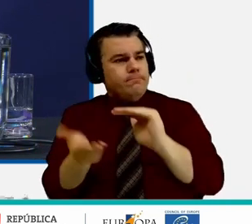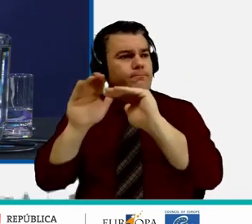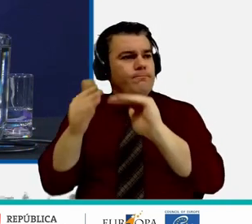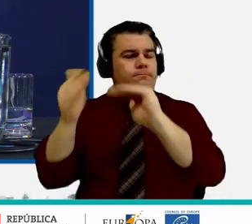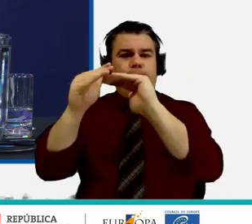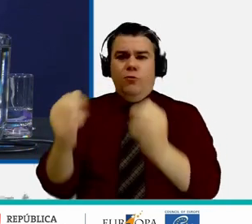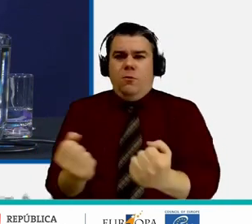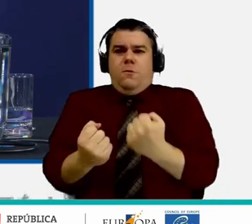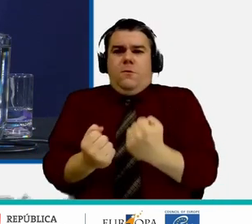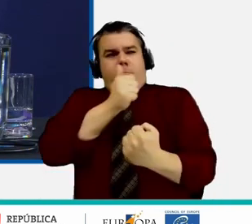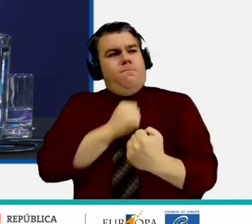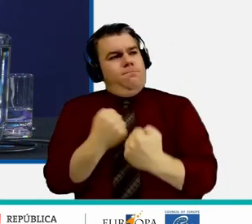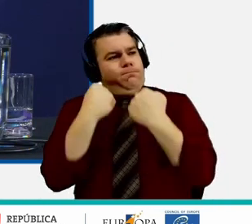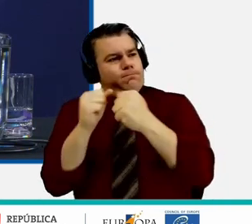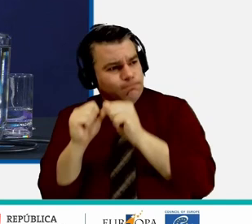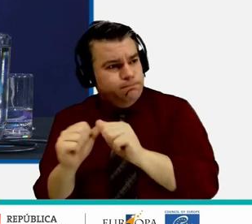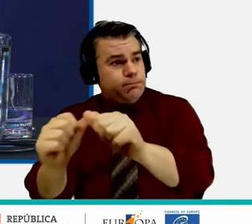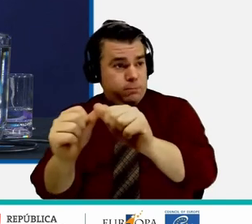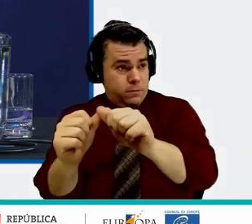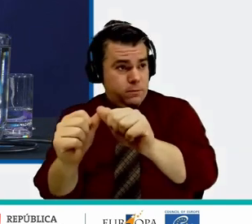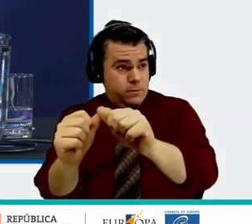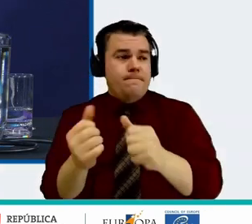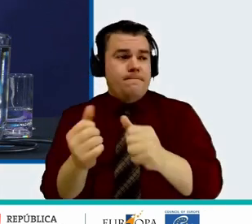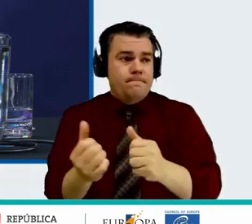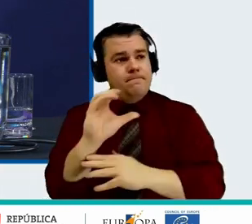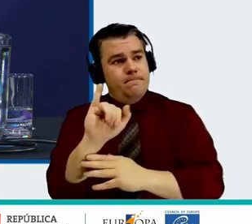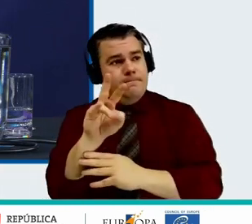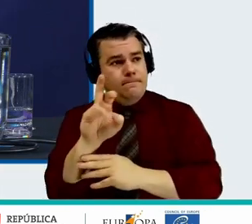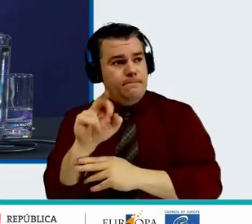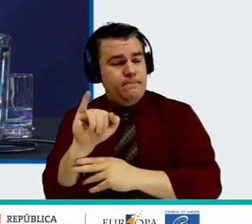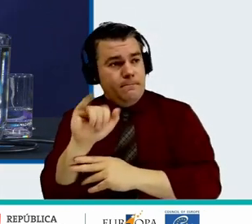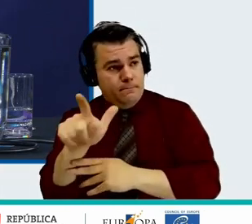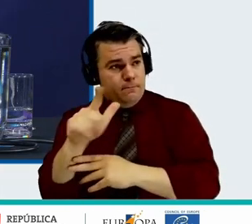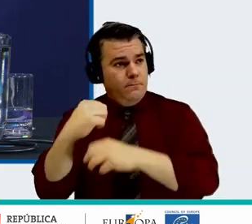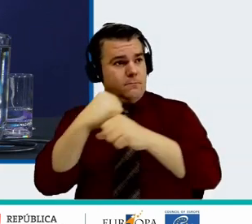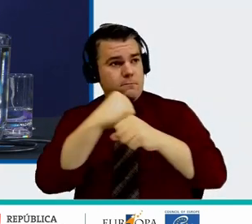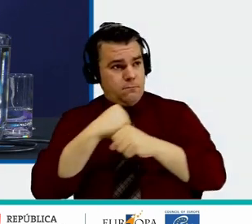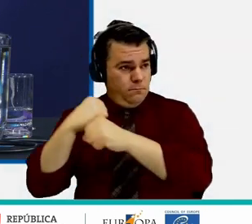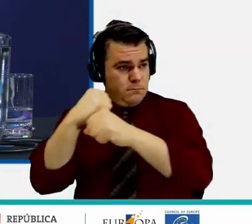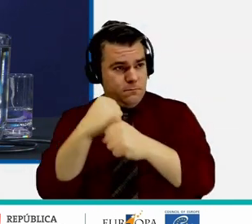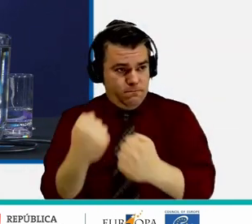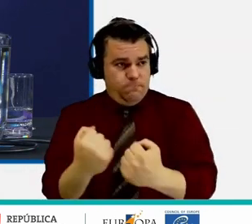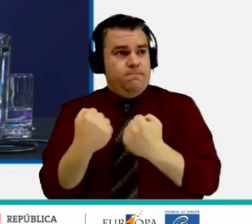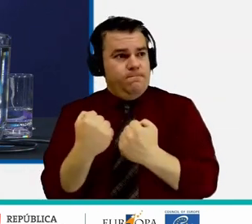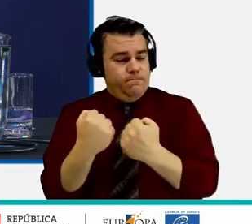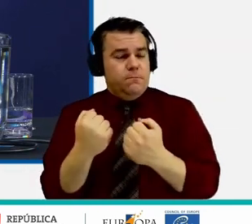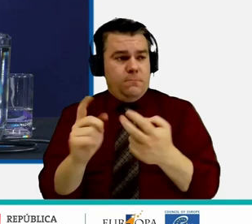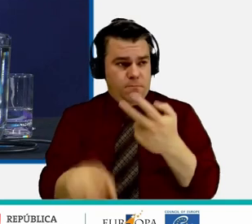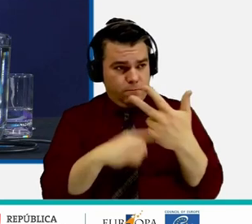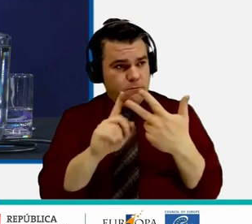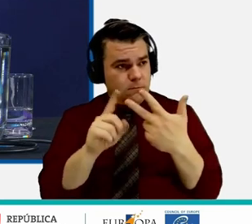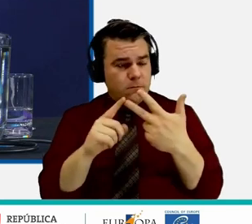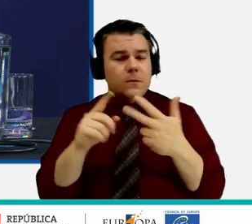resilience, to strengthen civil protection forces, and to improve the awareness of